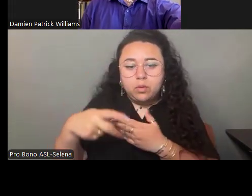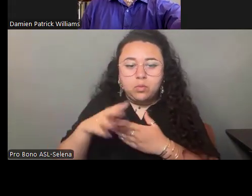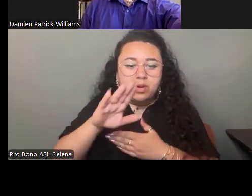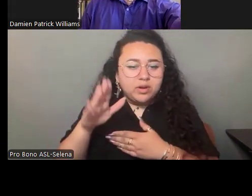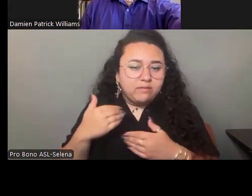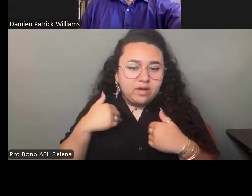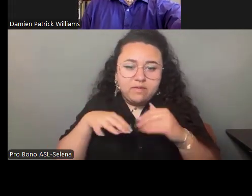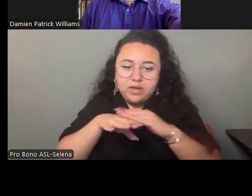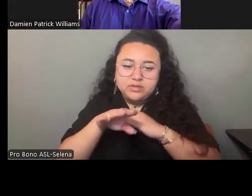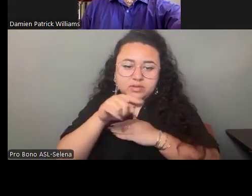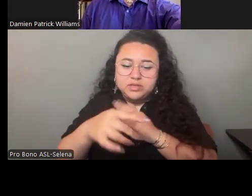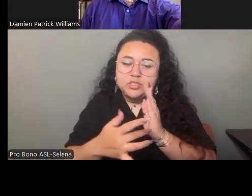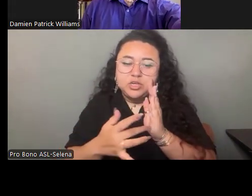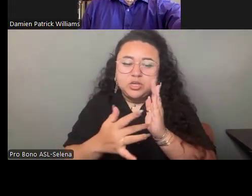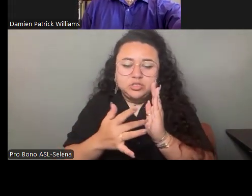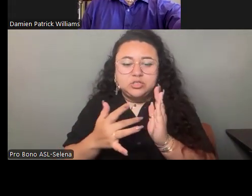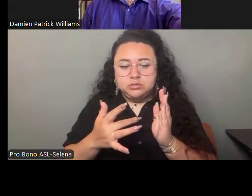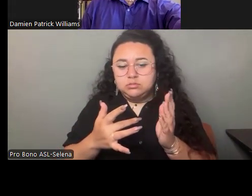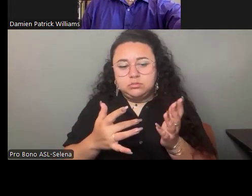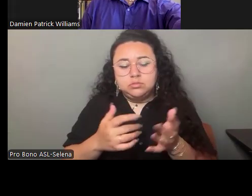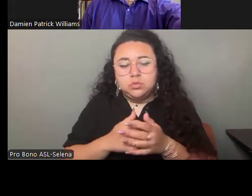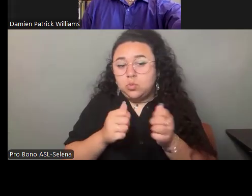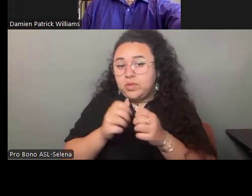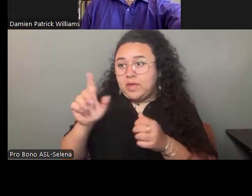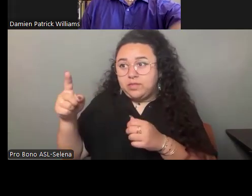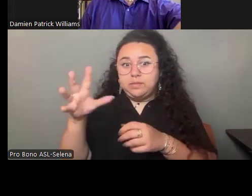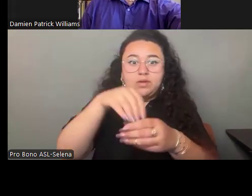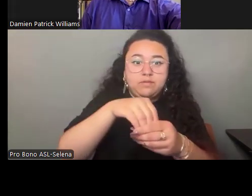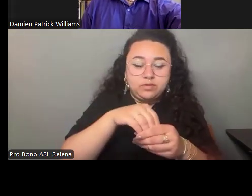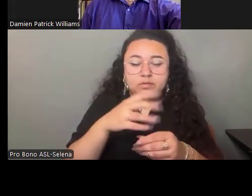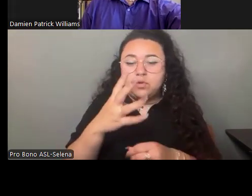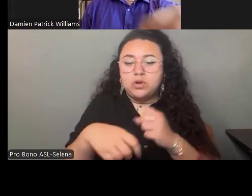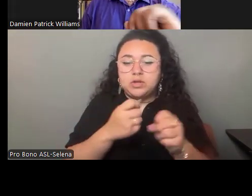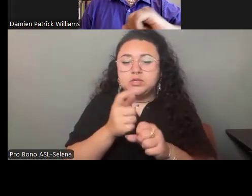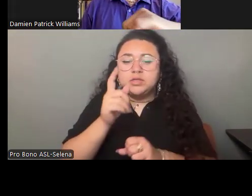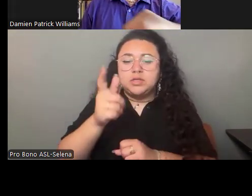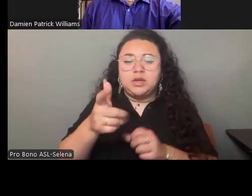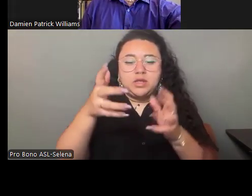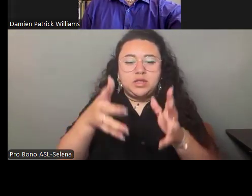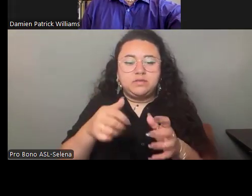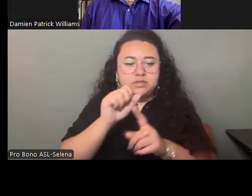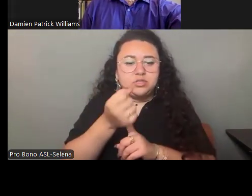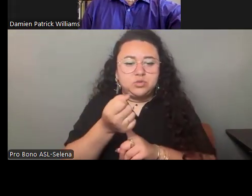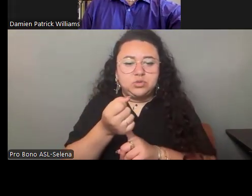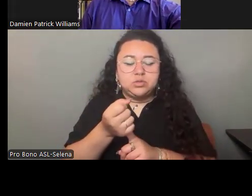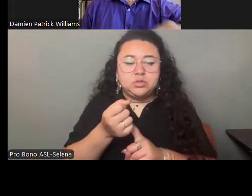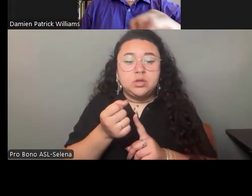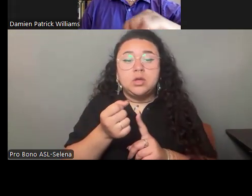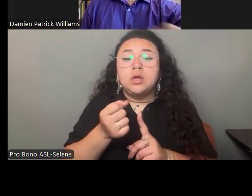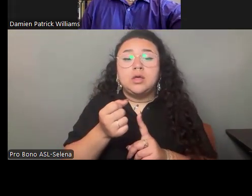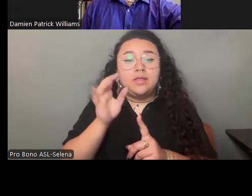technology otherwise, 4 years later, they are left in a situation where the cochlear implant that is physically implanted into their